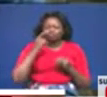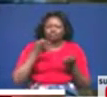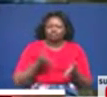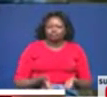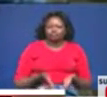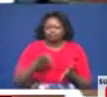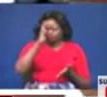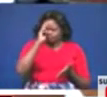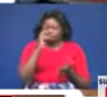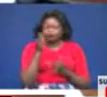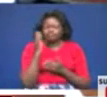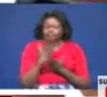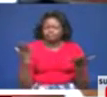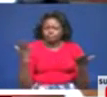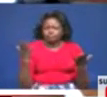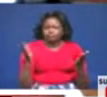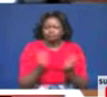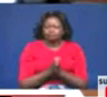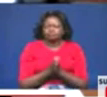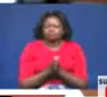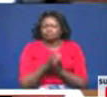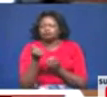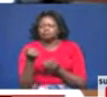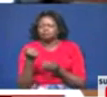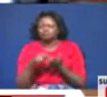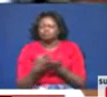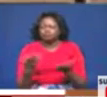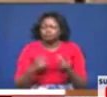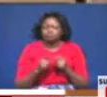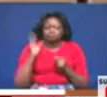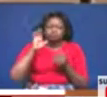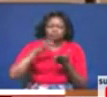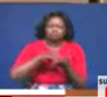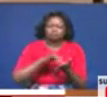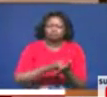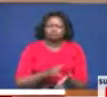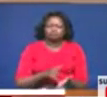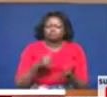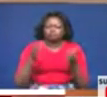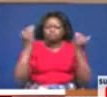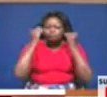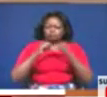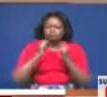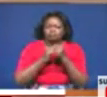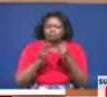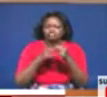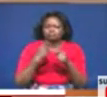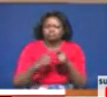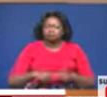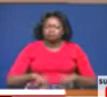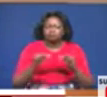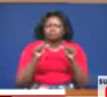of police security equipment and accessories. The hearing of the case that has been in court for almost 17 years